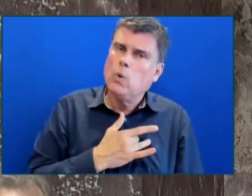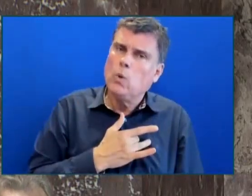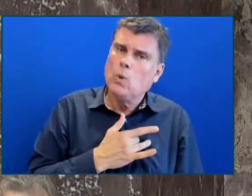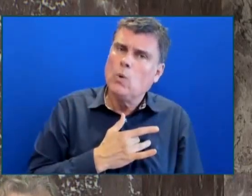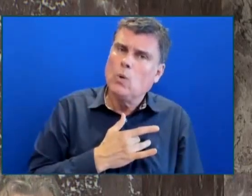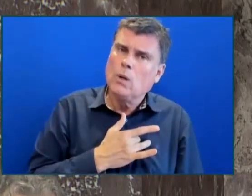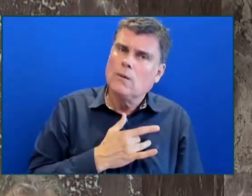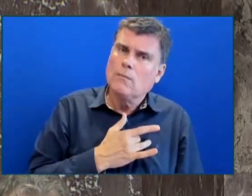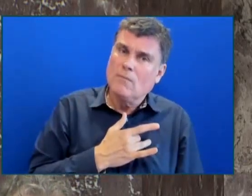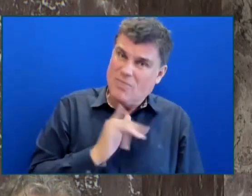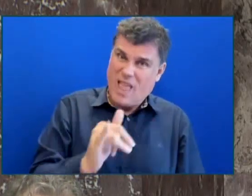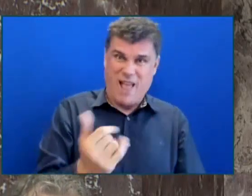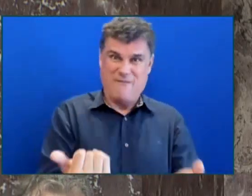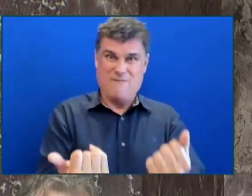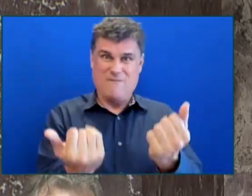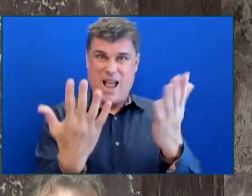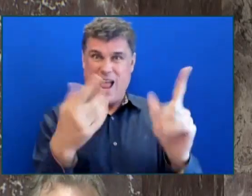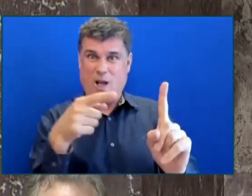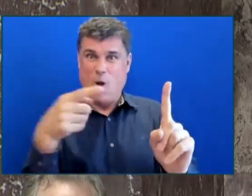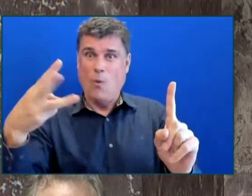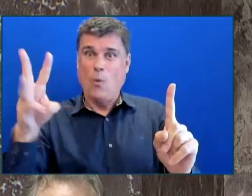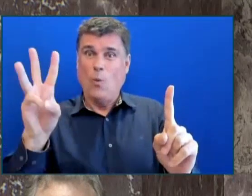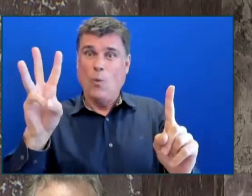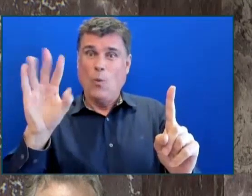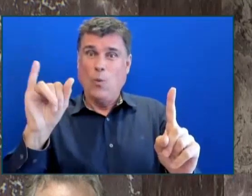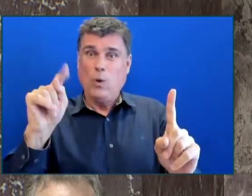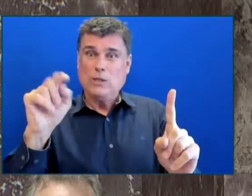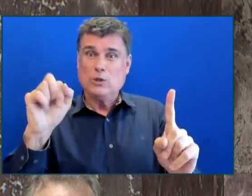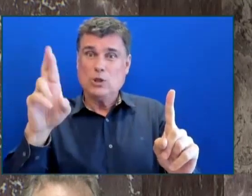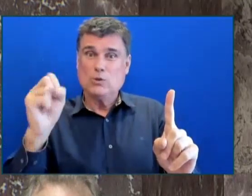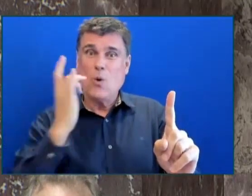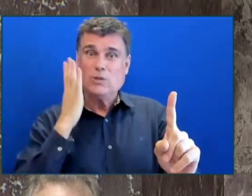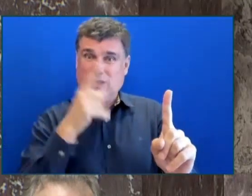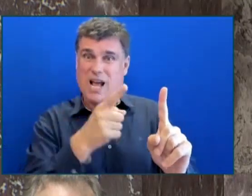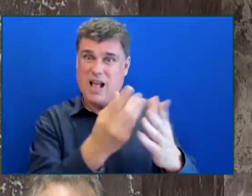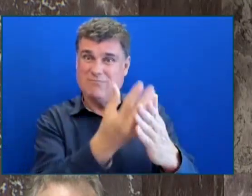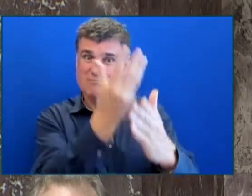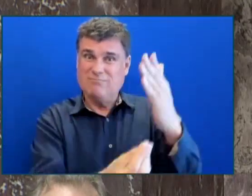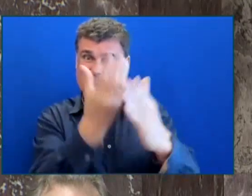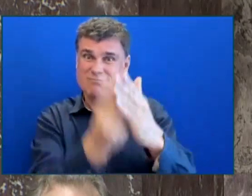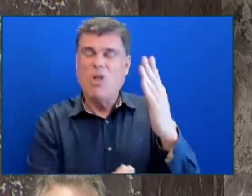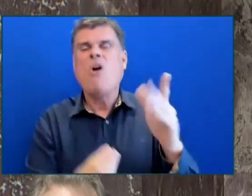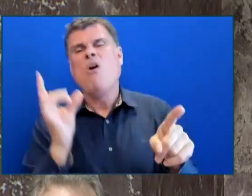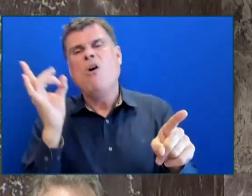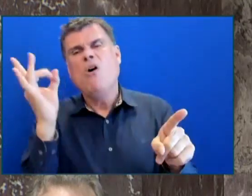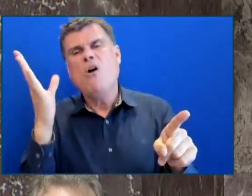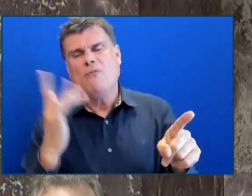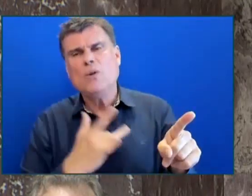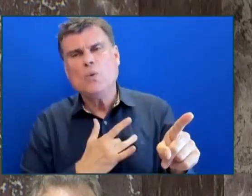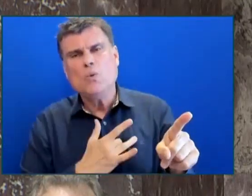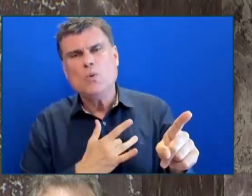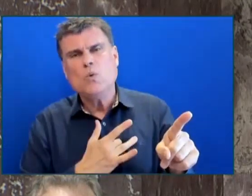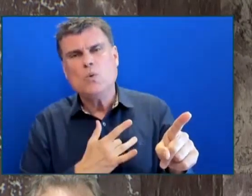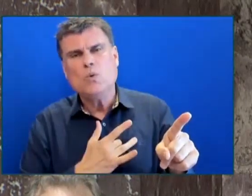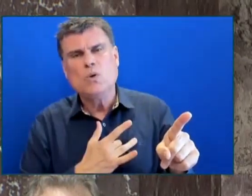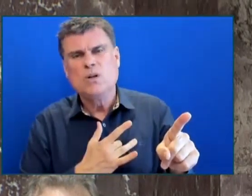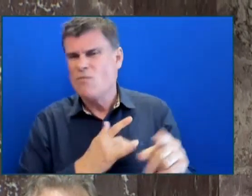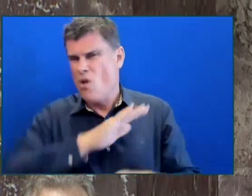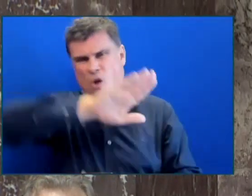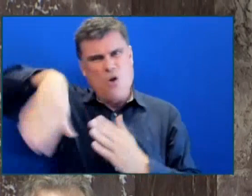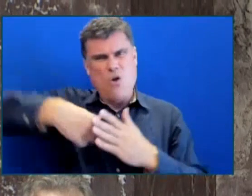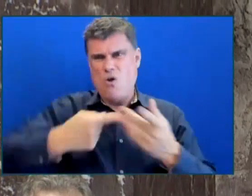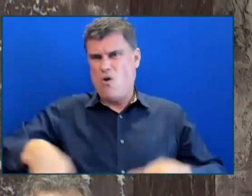is devastating. It's devastating for the community. It's devastating for all of us in this chamber. The member knows that right